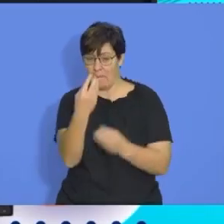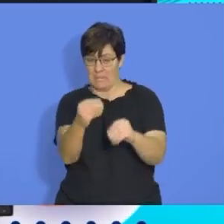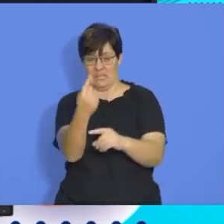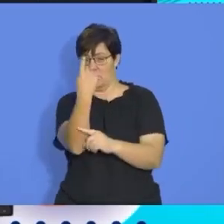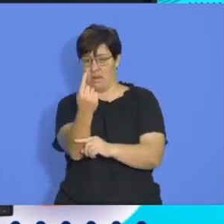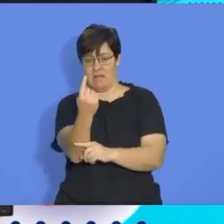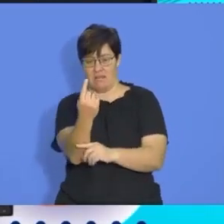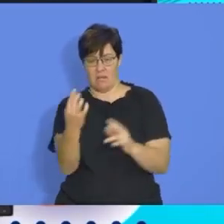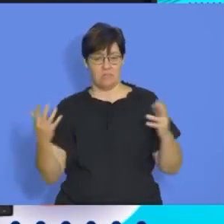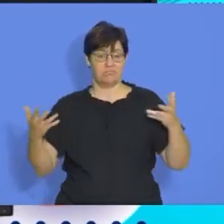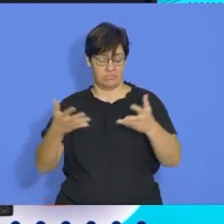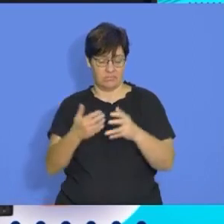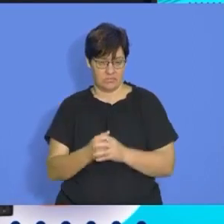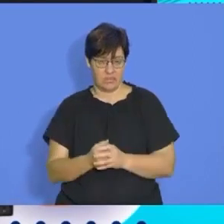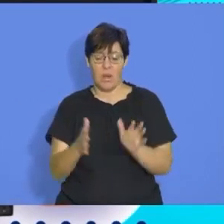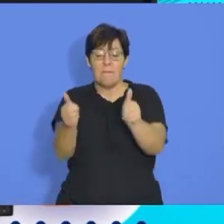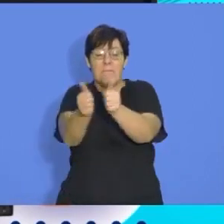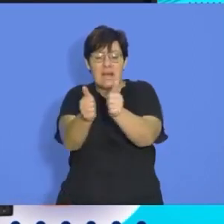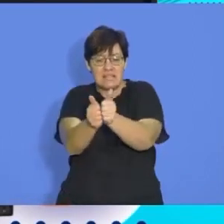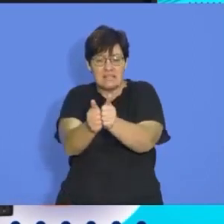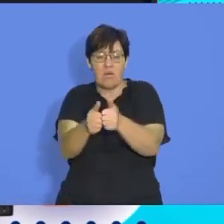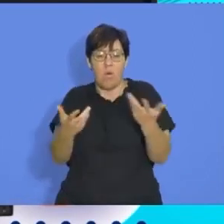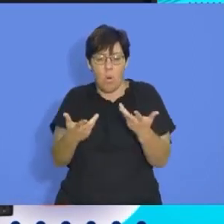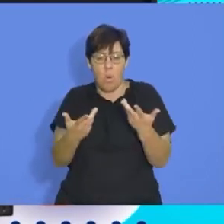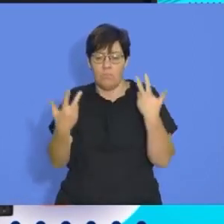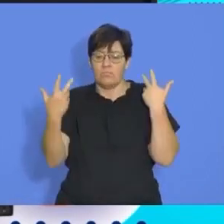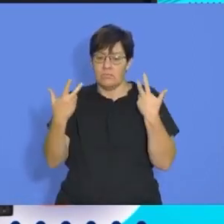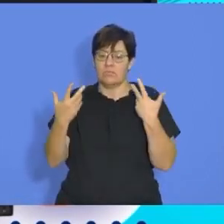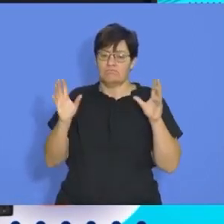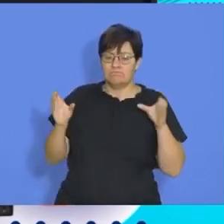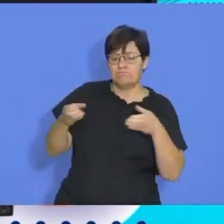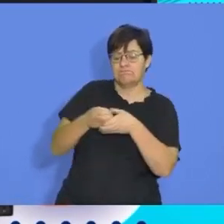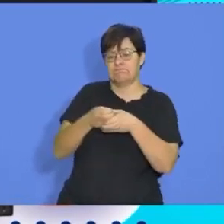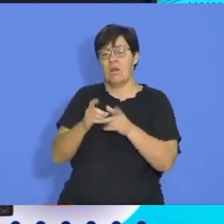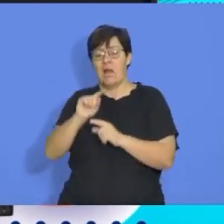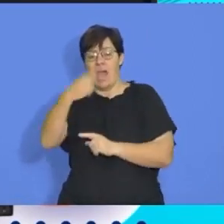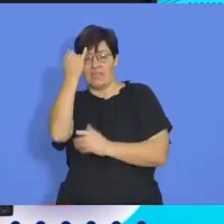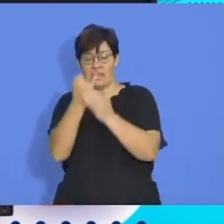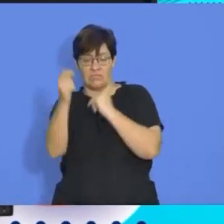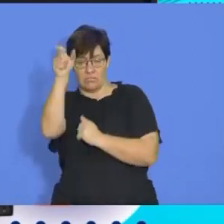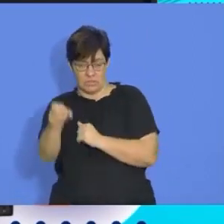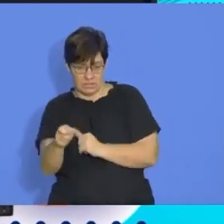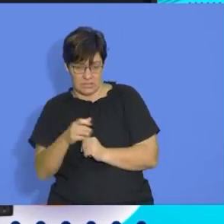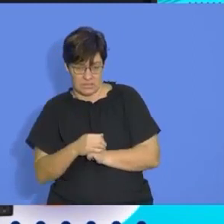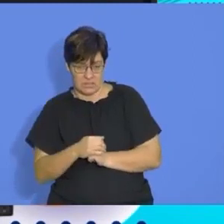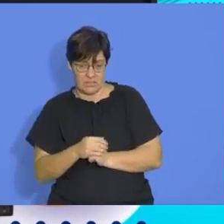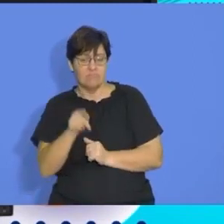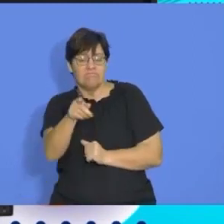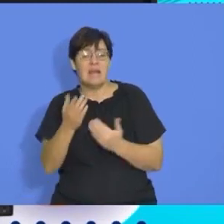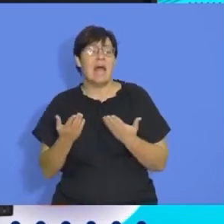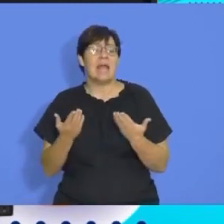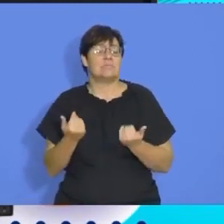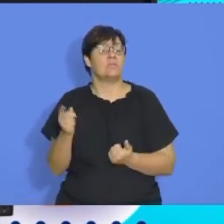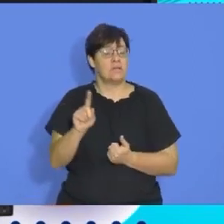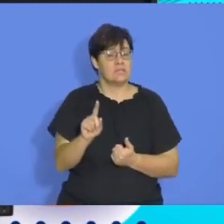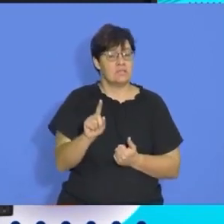now forming a partnership or you're going into this joint venture with another individual, you are then